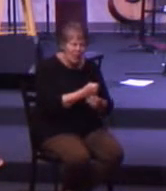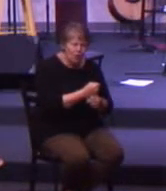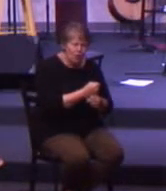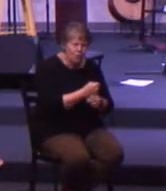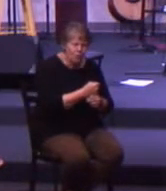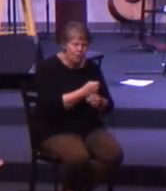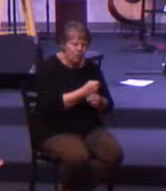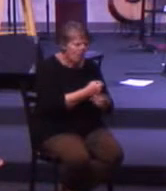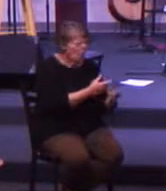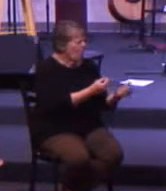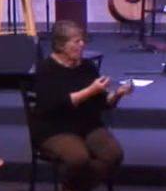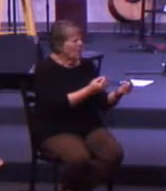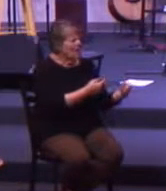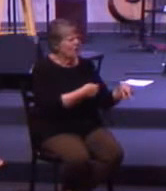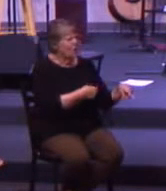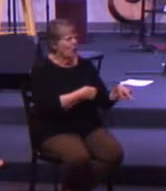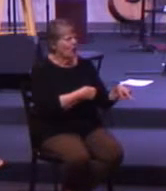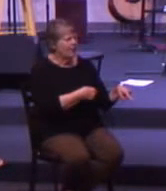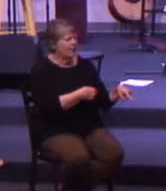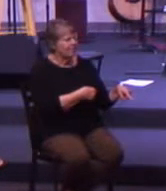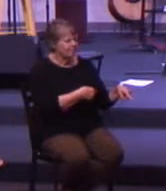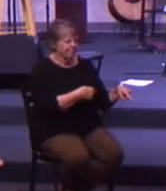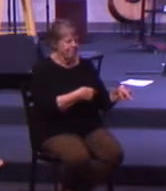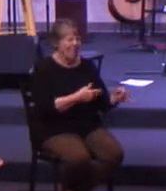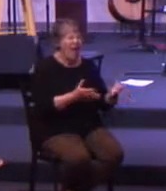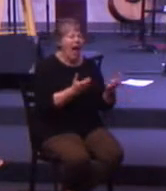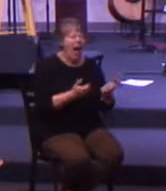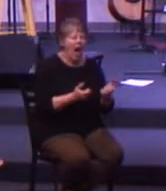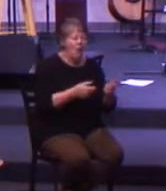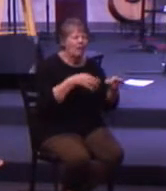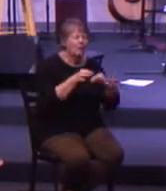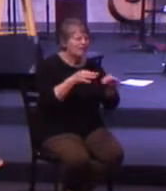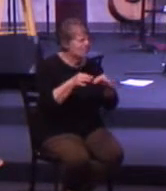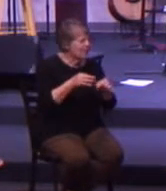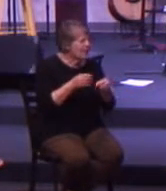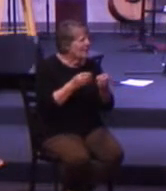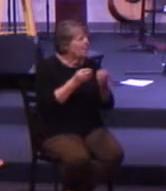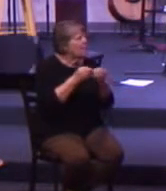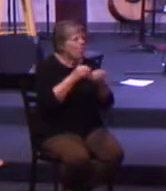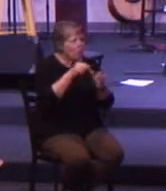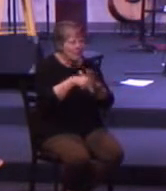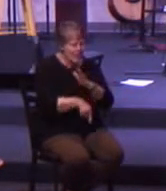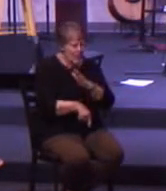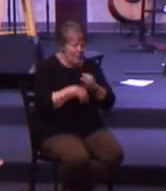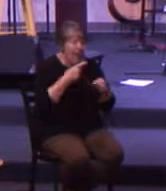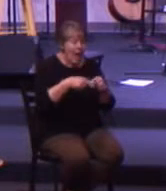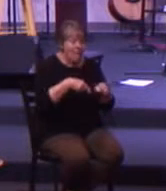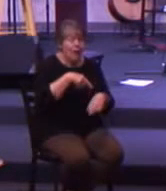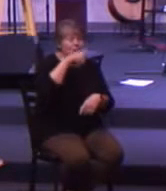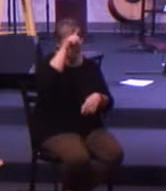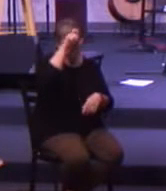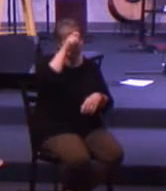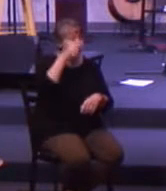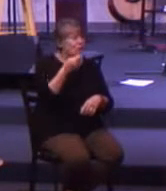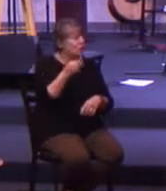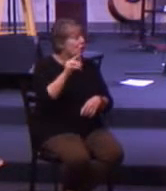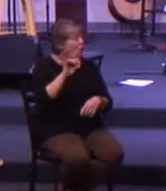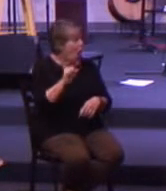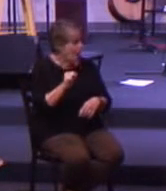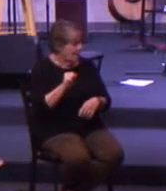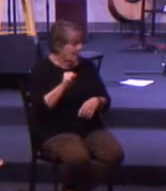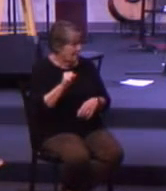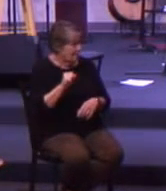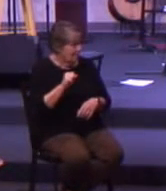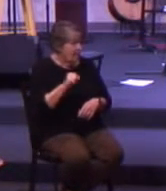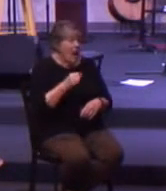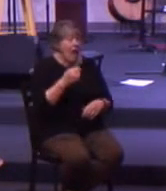get to that, I want to tell you a little more about the gods of Egypt, because I know that you're sitting here going, yeah, but Karl, hold on a second. What about the gods of Egypt? Like, I don't